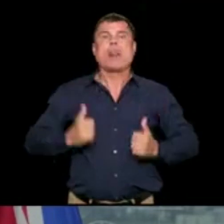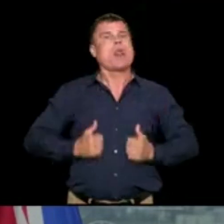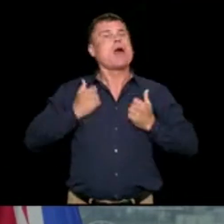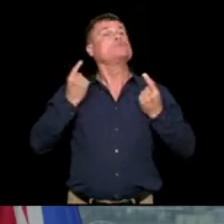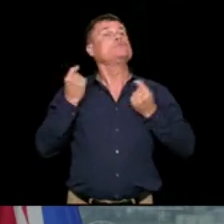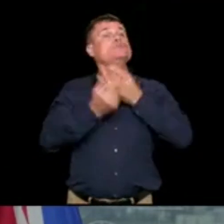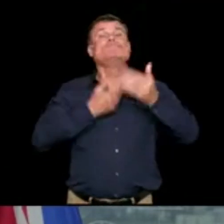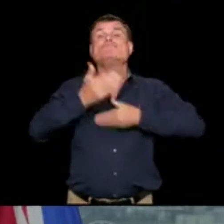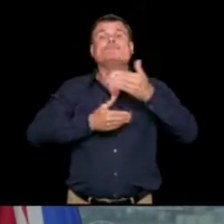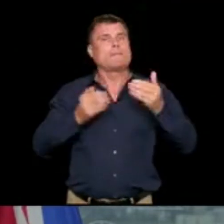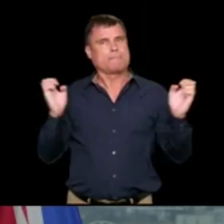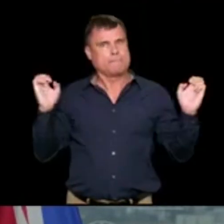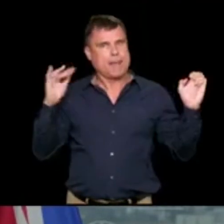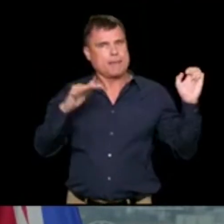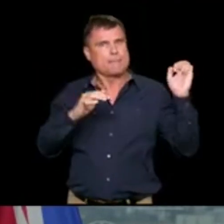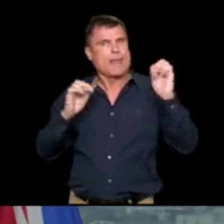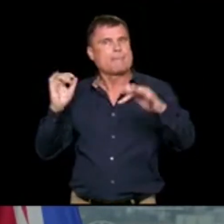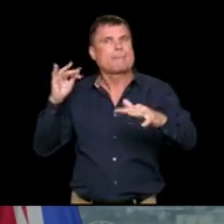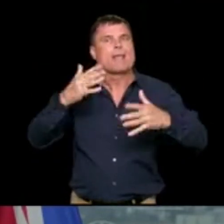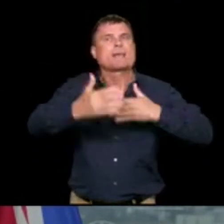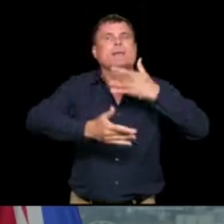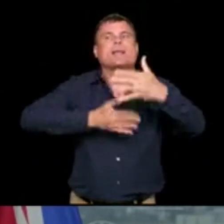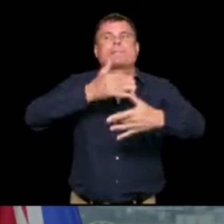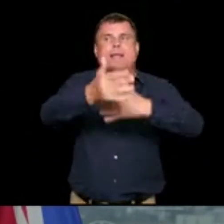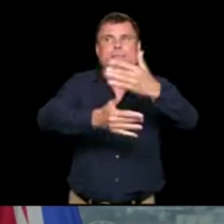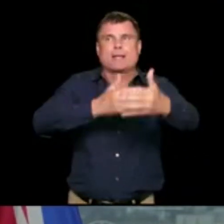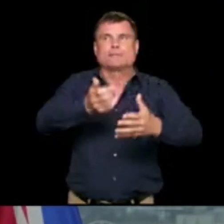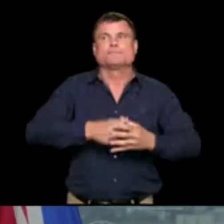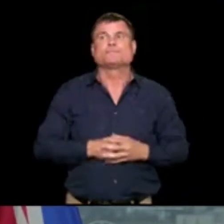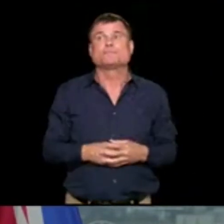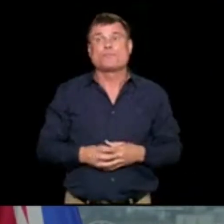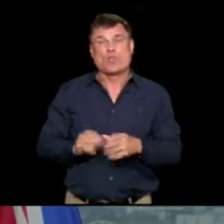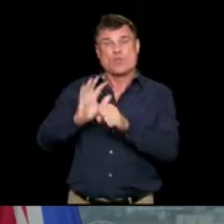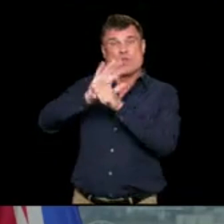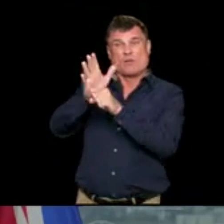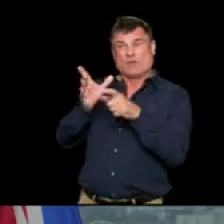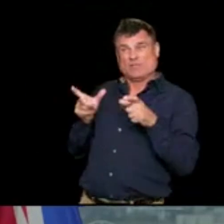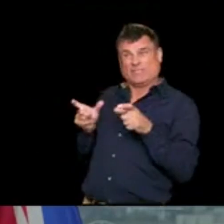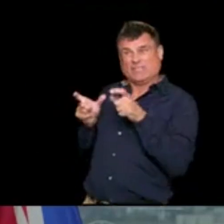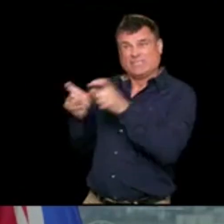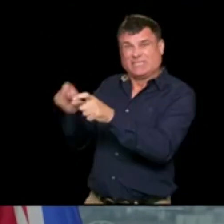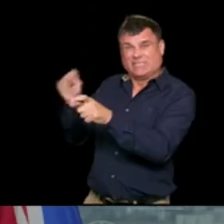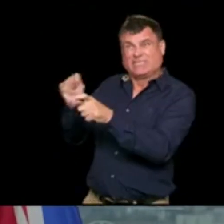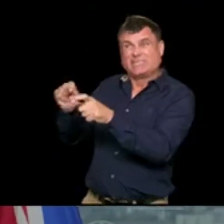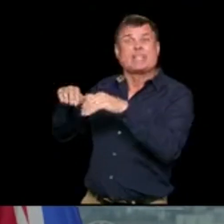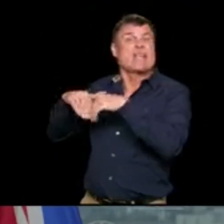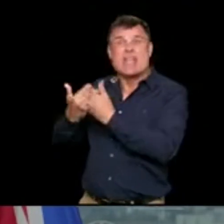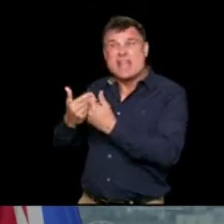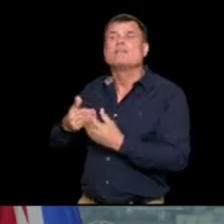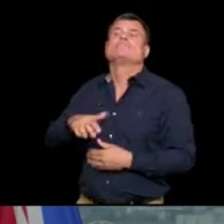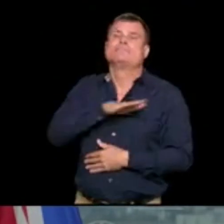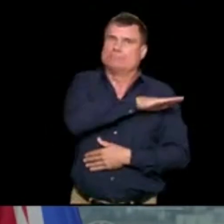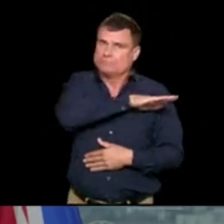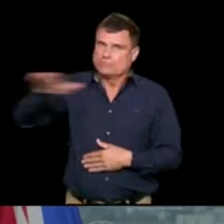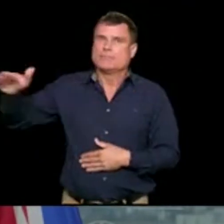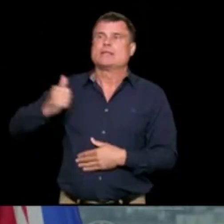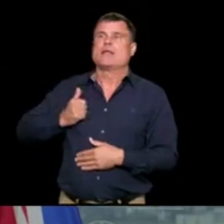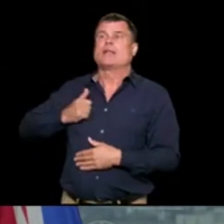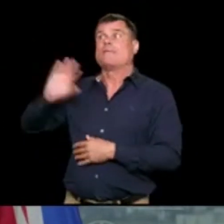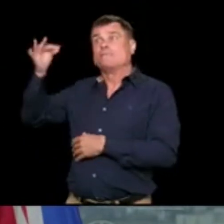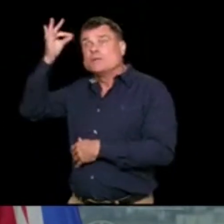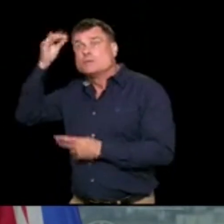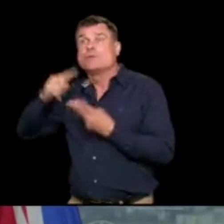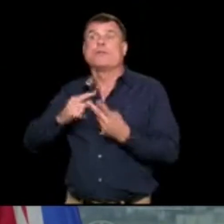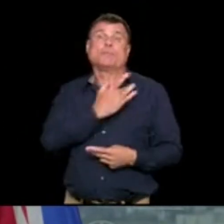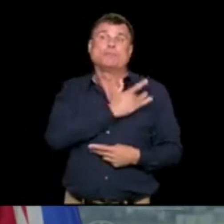to a degree. Fighting COVID-19 has always been a Team Canada effort, where federal, provincial, and territorial governments have